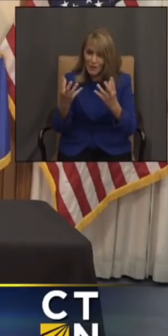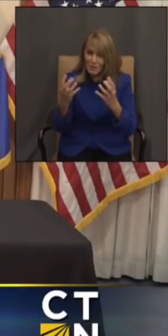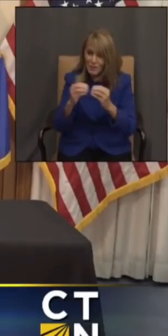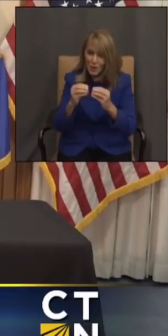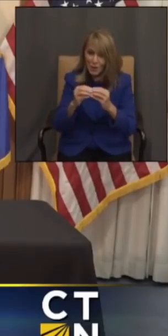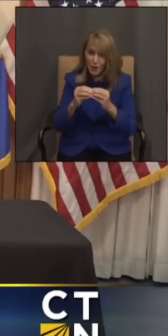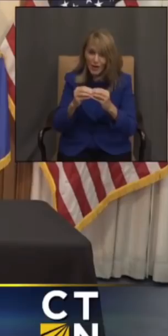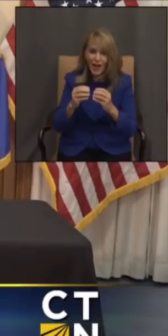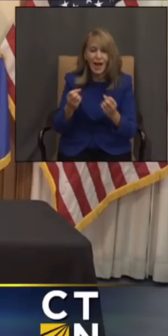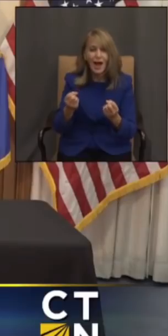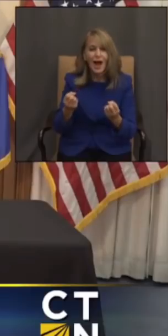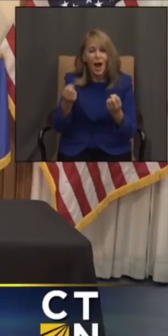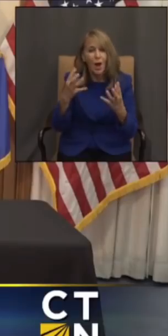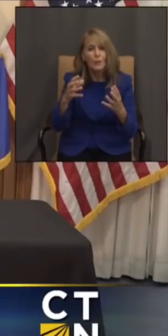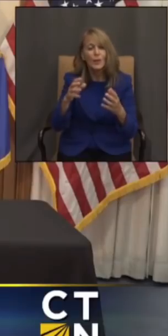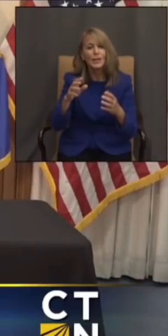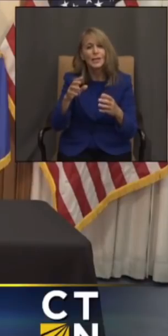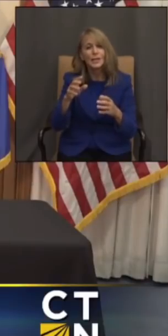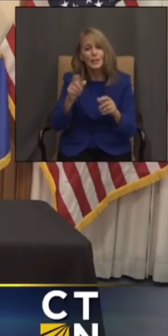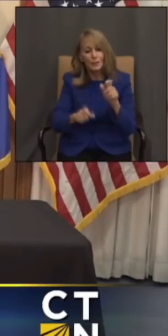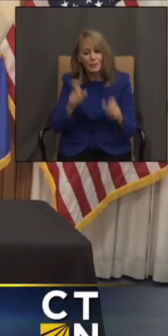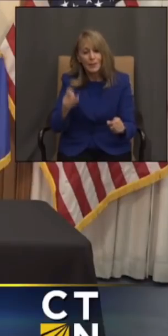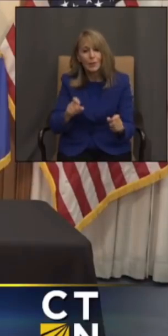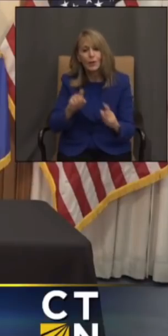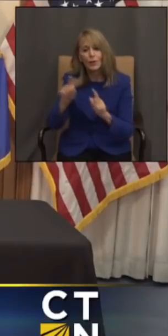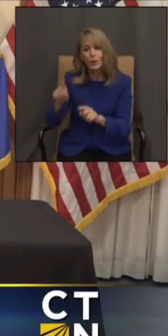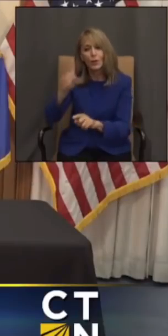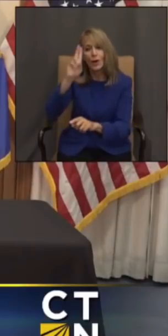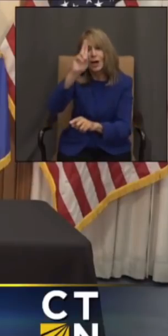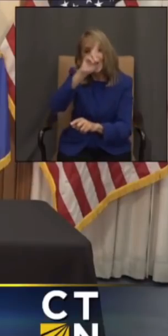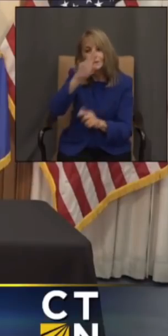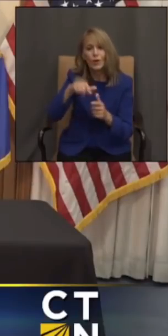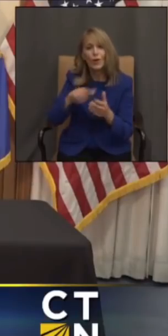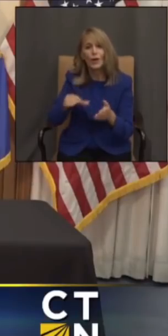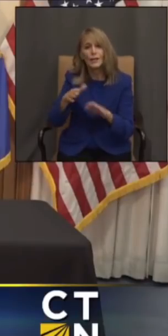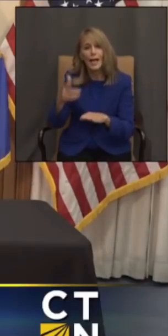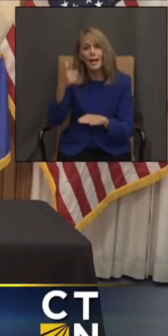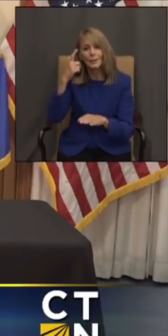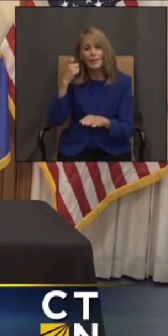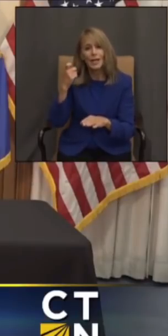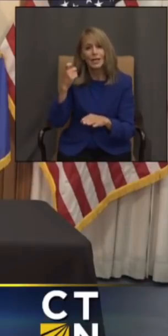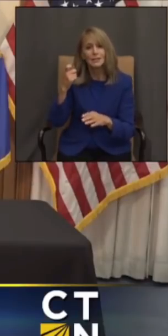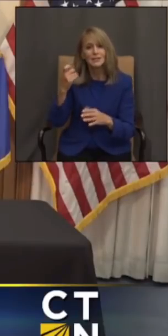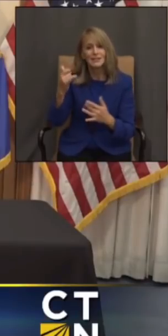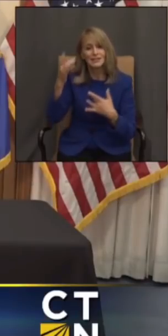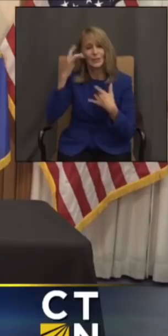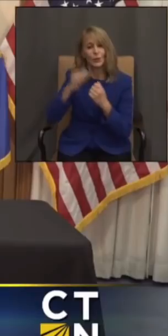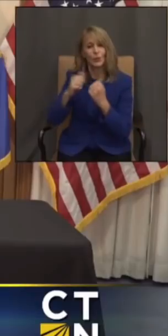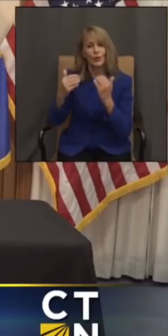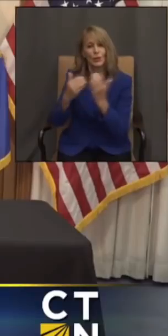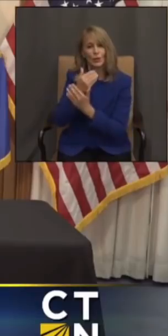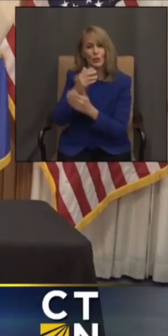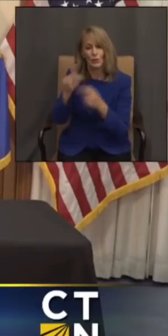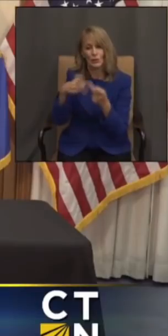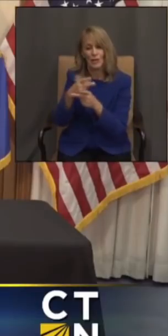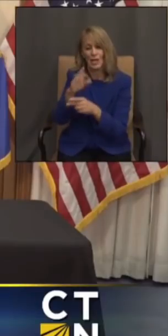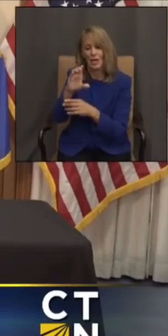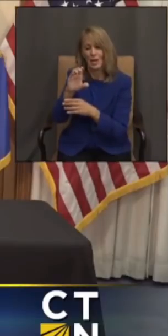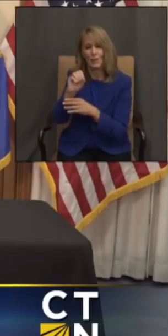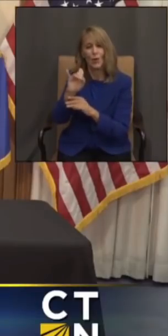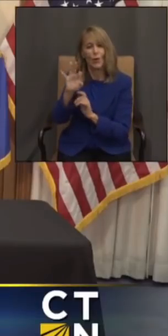One, do we know how many people are being hospitalized or have died as a result of an infection from one of these variants? And